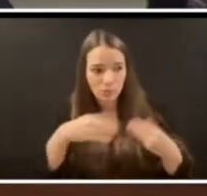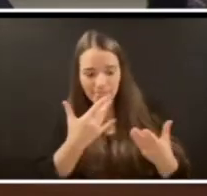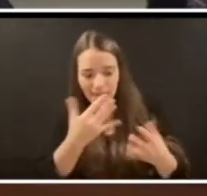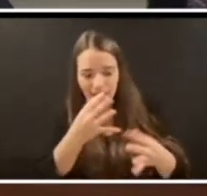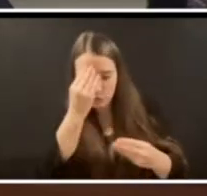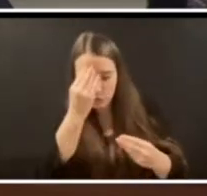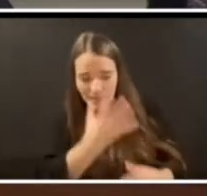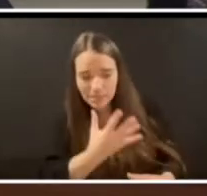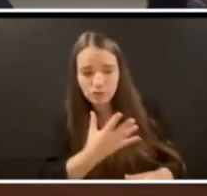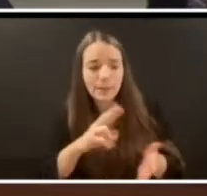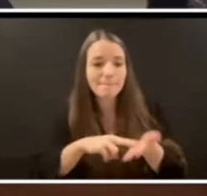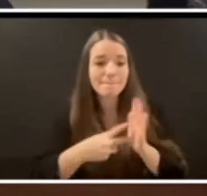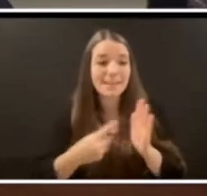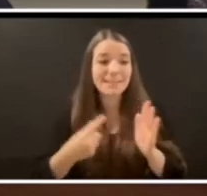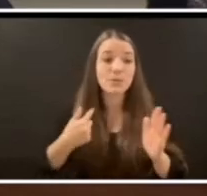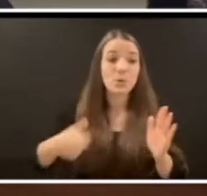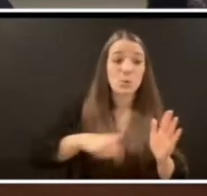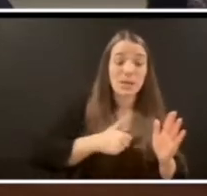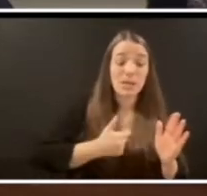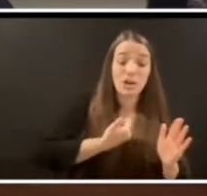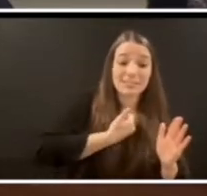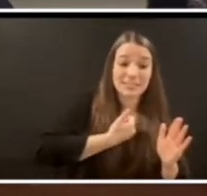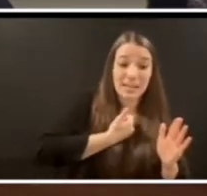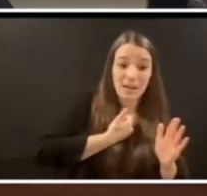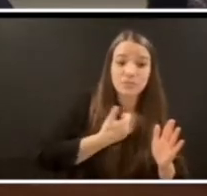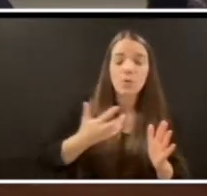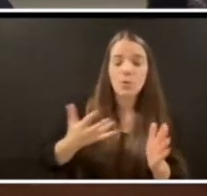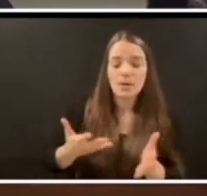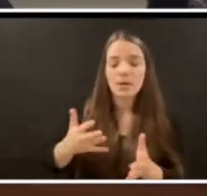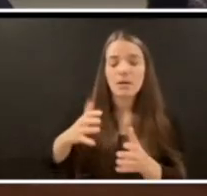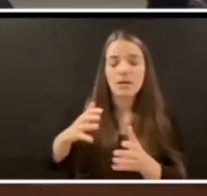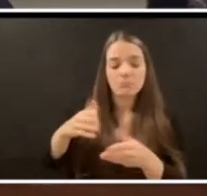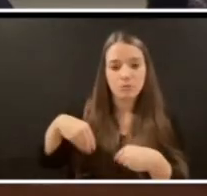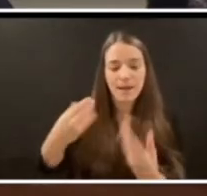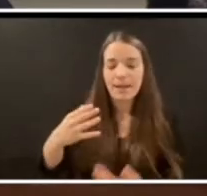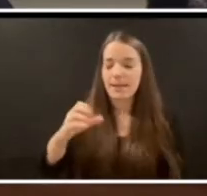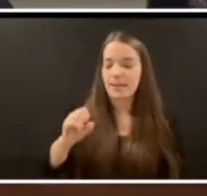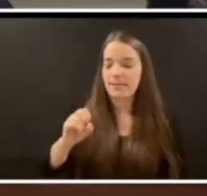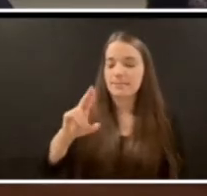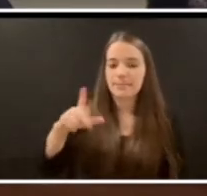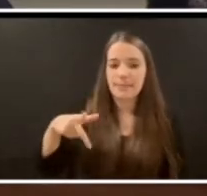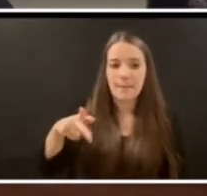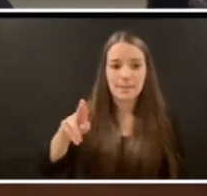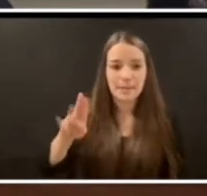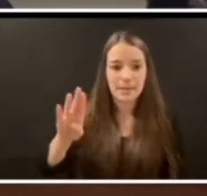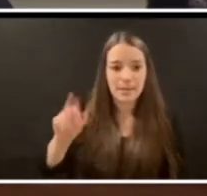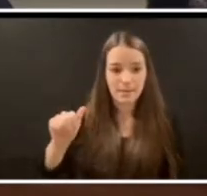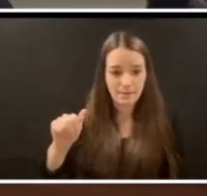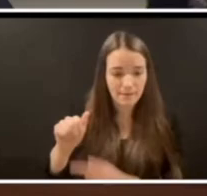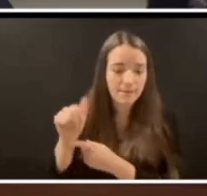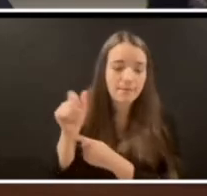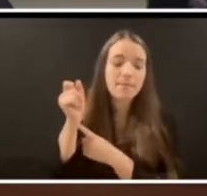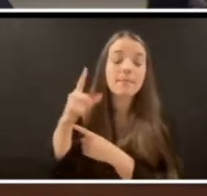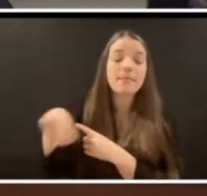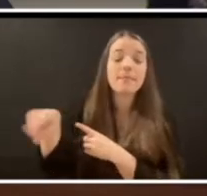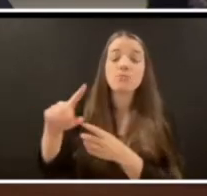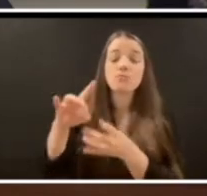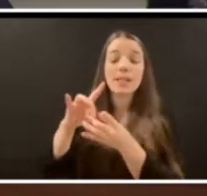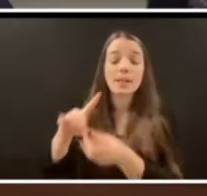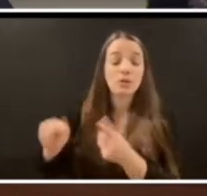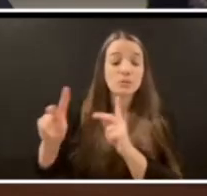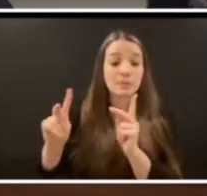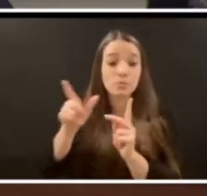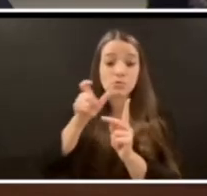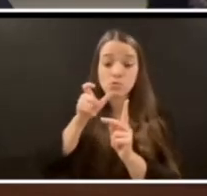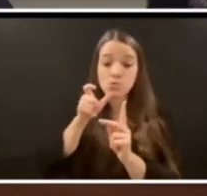the significant step of issuing them subpoenas based on the volume of information particular members possessed about one or more